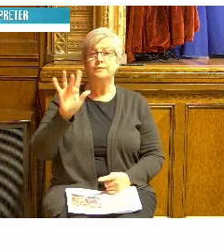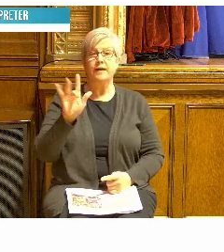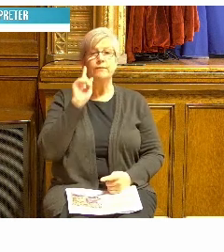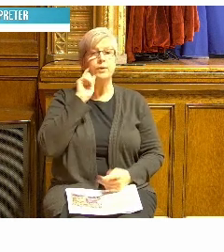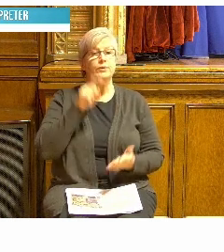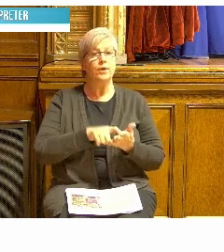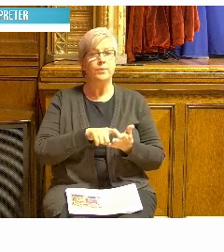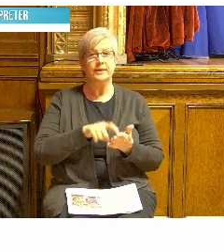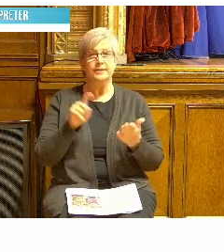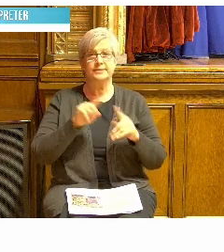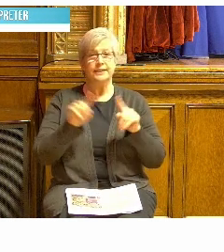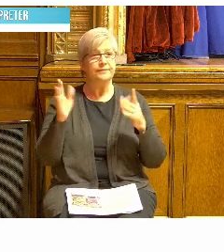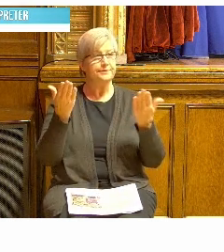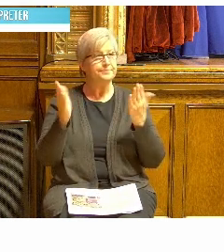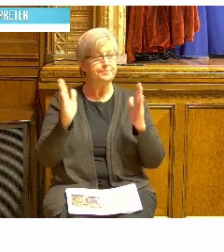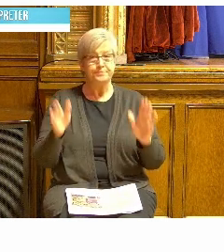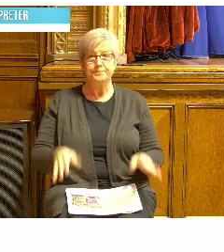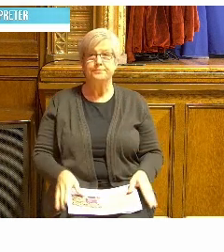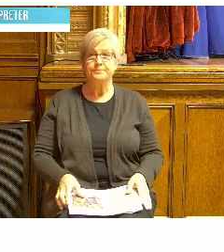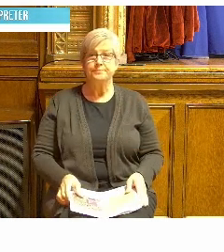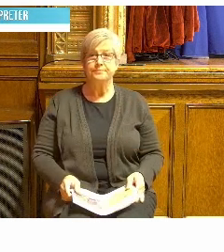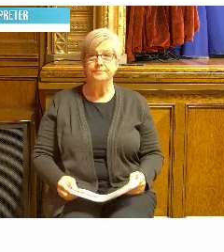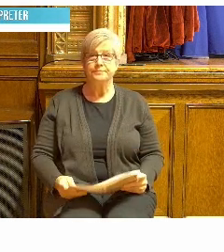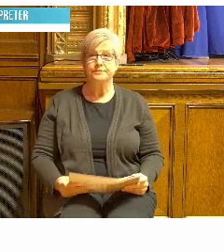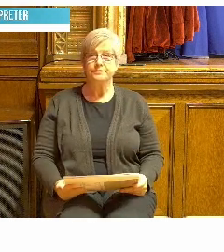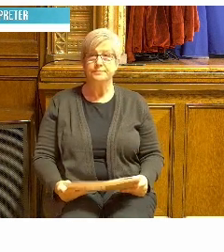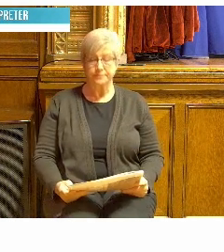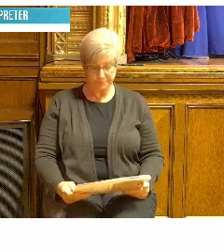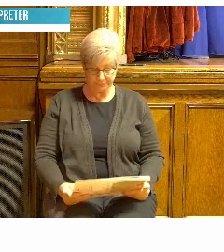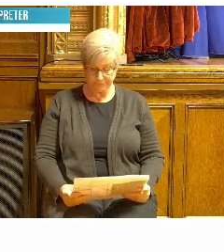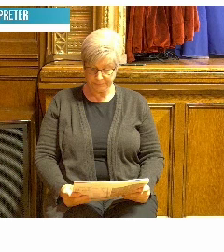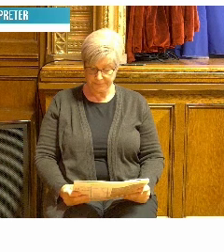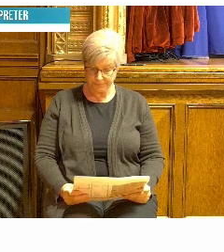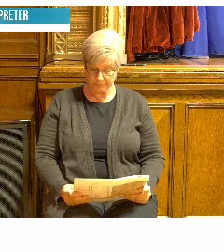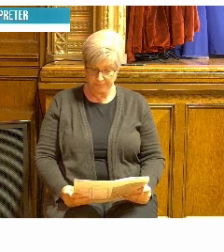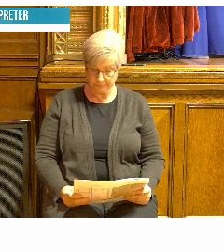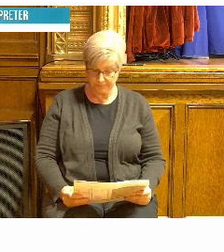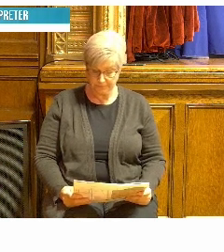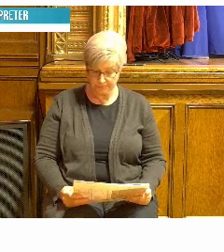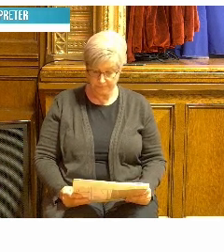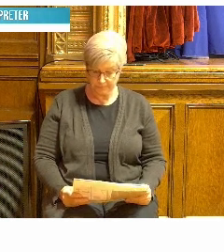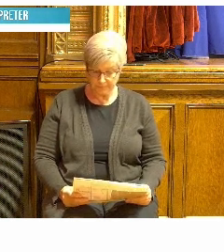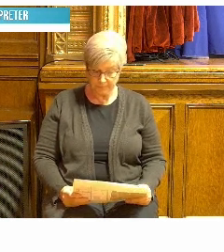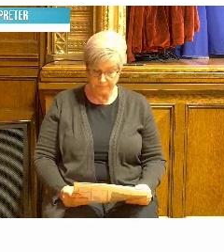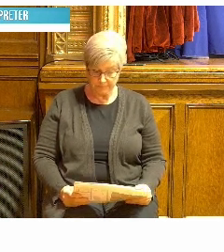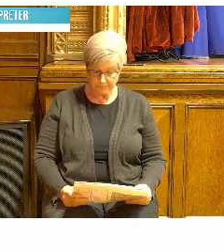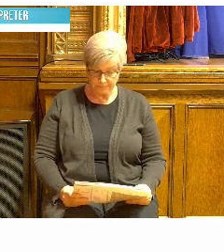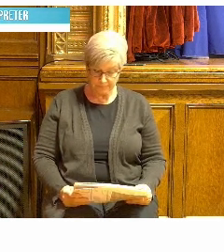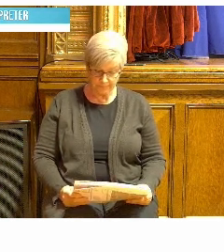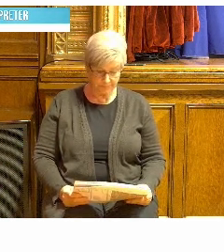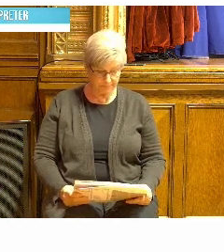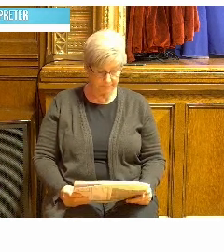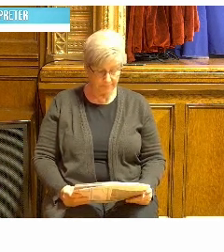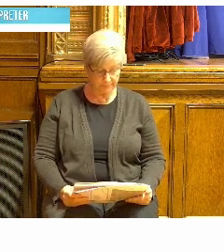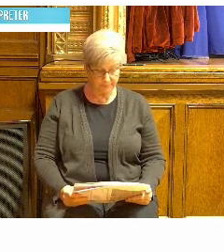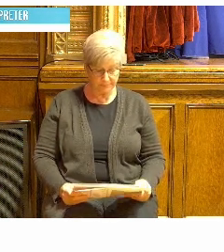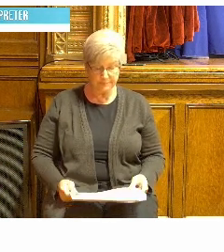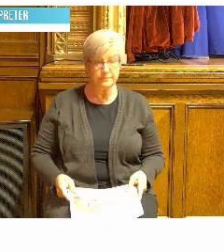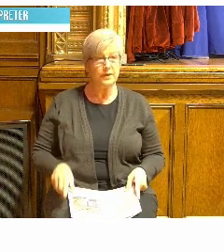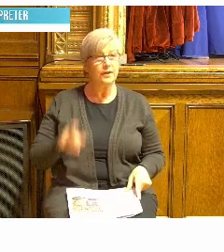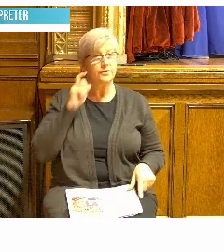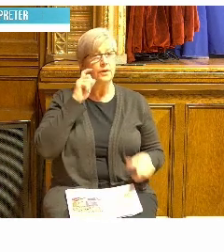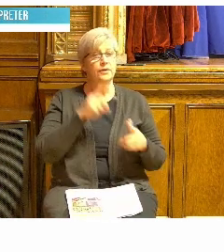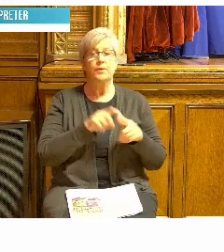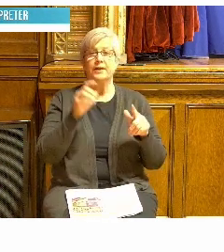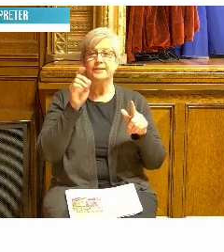noticing? What are we wondering about our community? any patterns that are